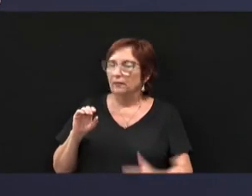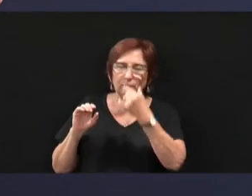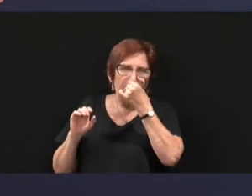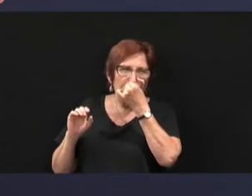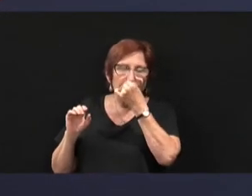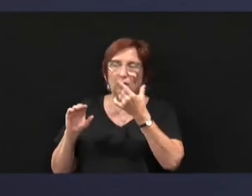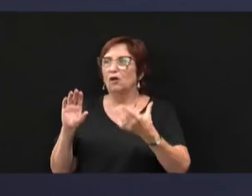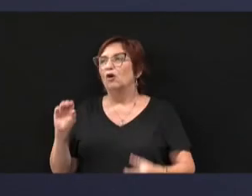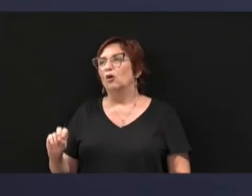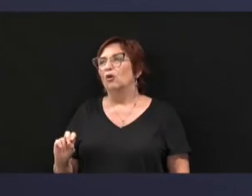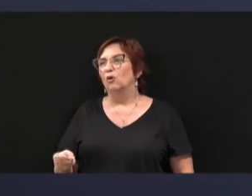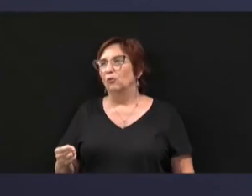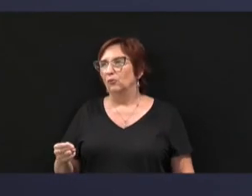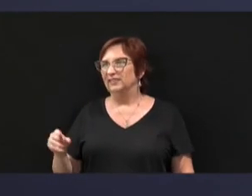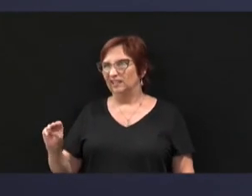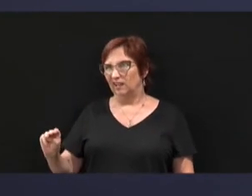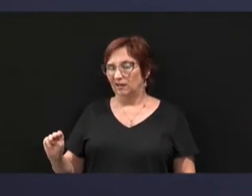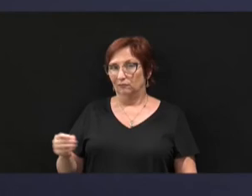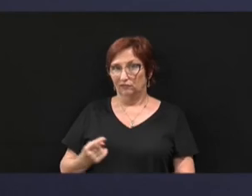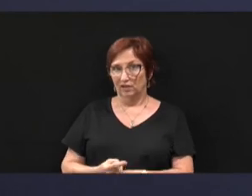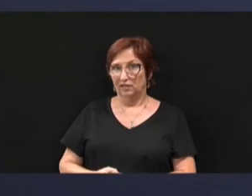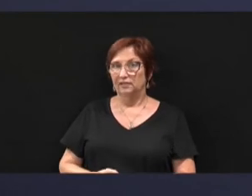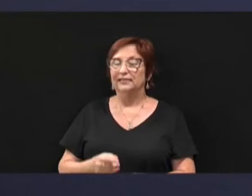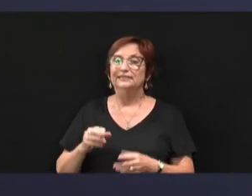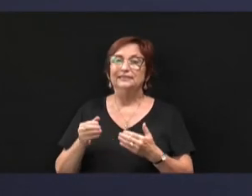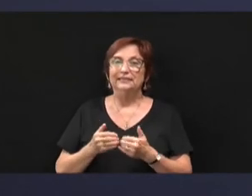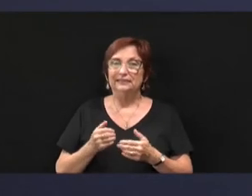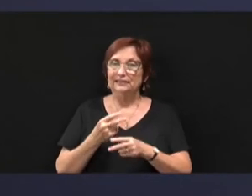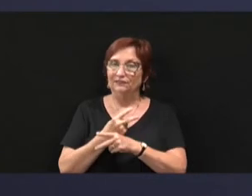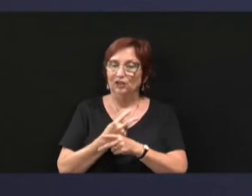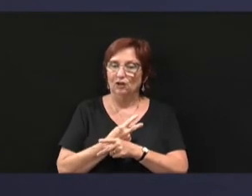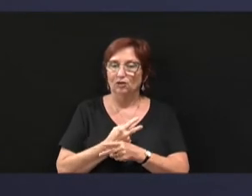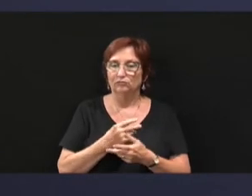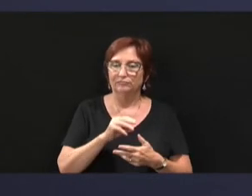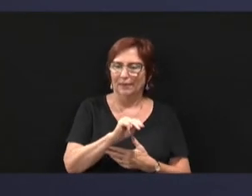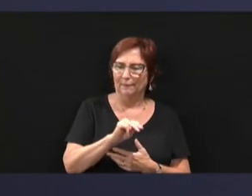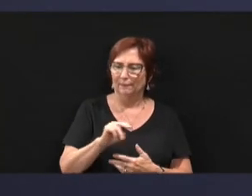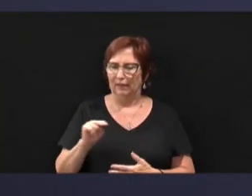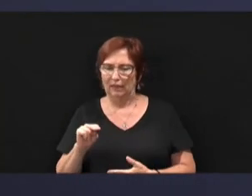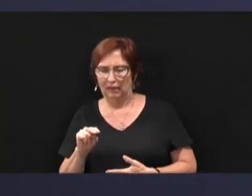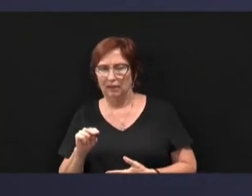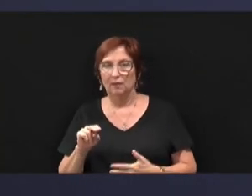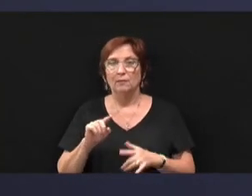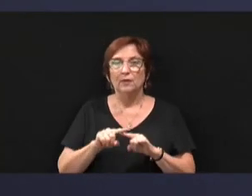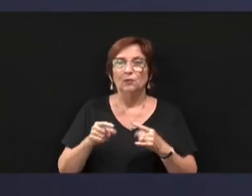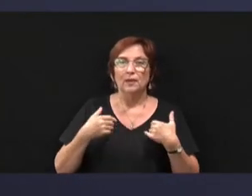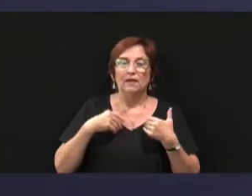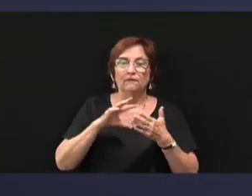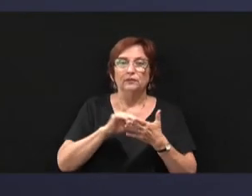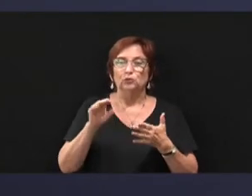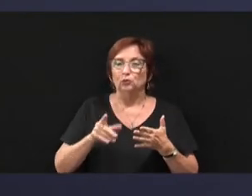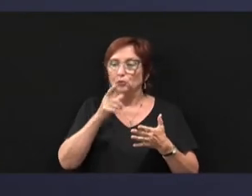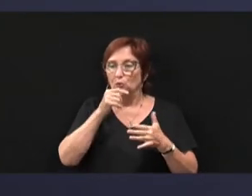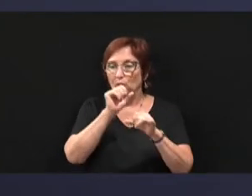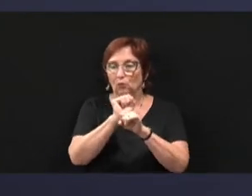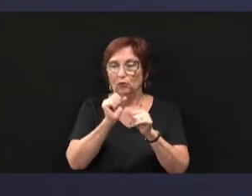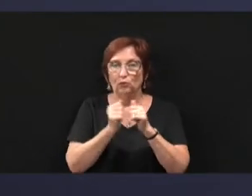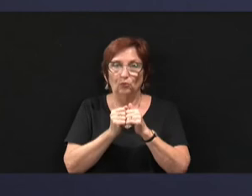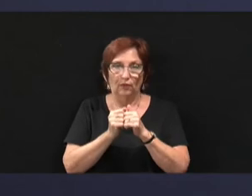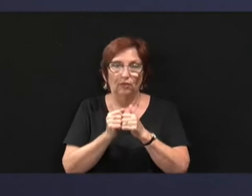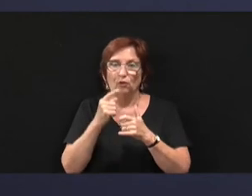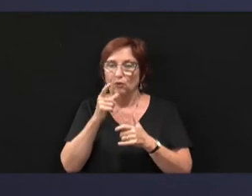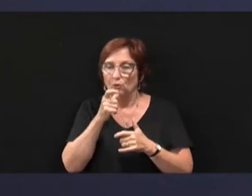And, you know, it's easy to kind of figure out what the M and we have a student that I've worked with who